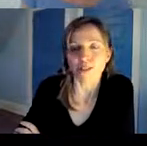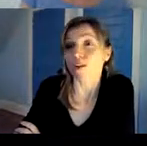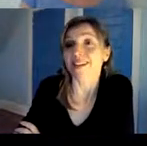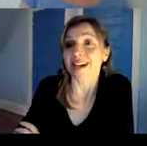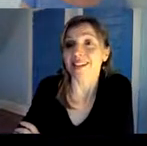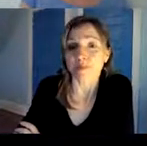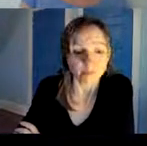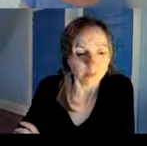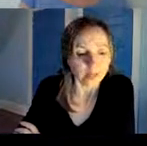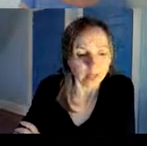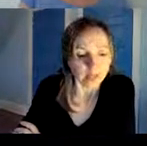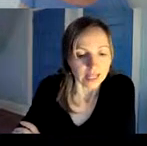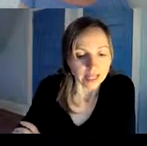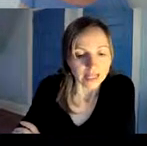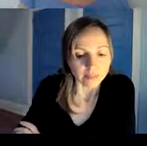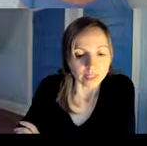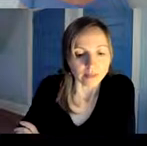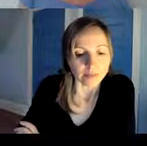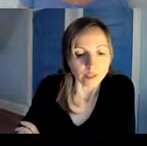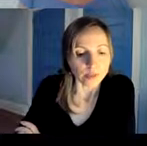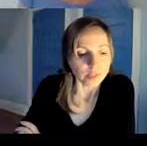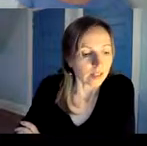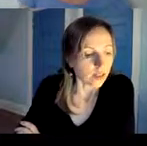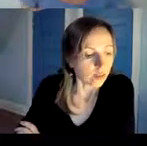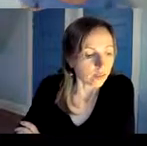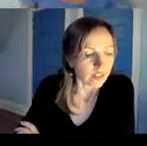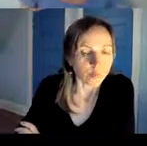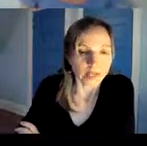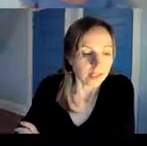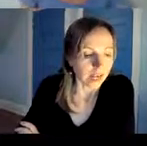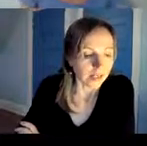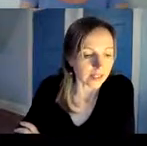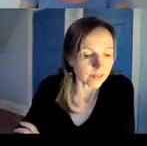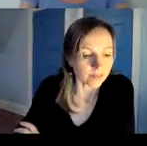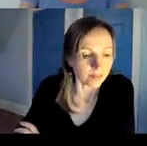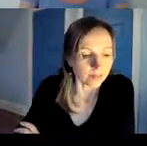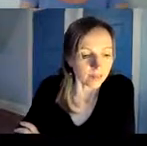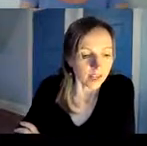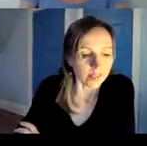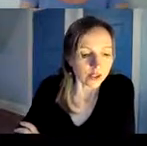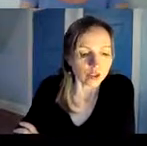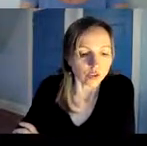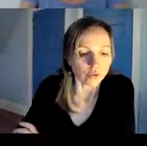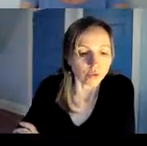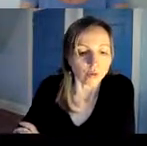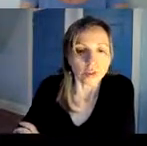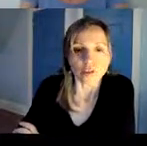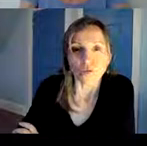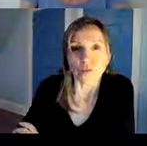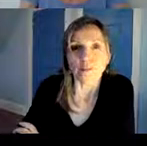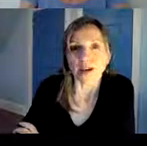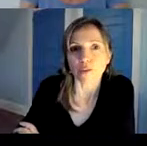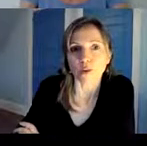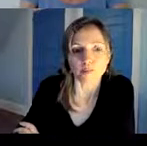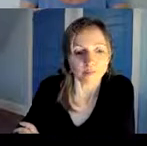Toronto, sorry, in Canada. And they estimate that 50% of the known invasive plants in Canada have been introduced through the